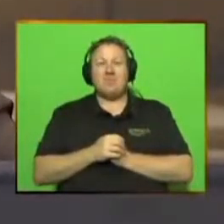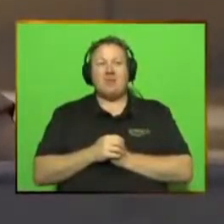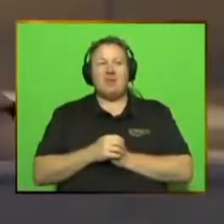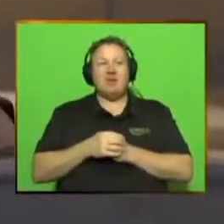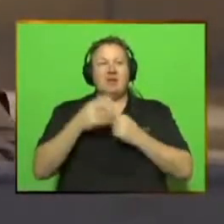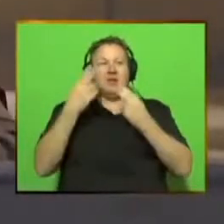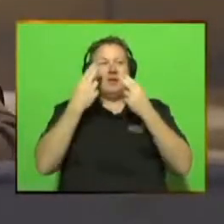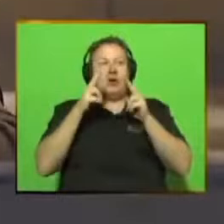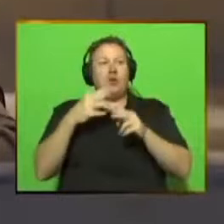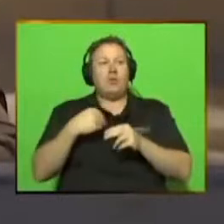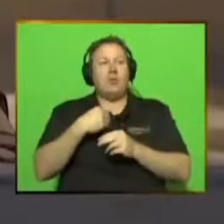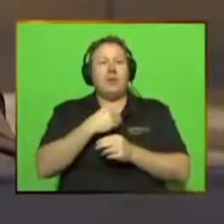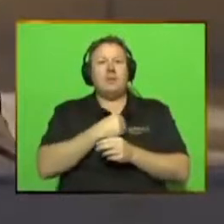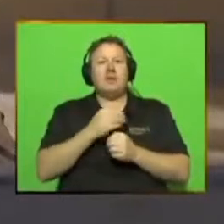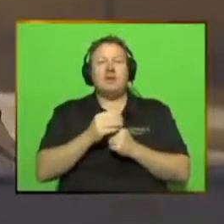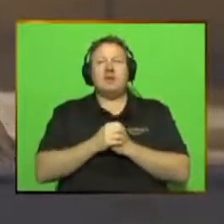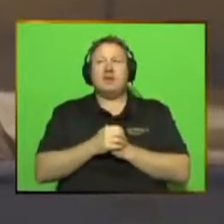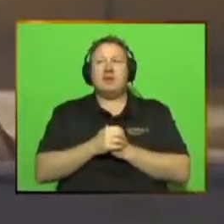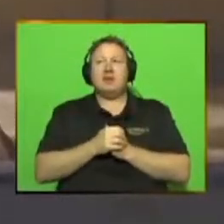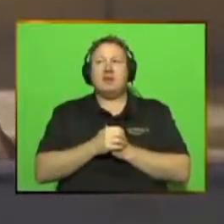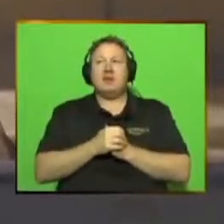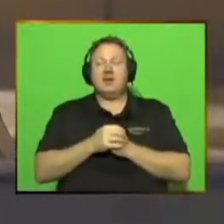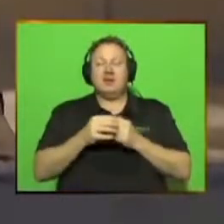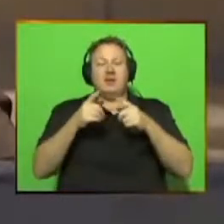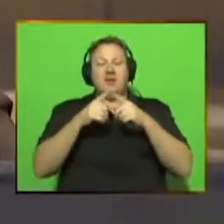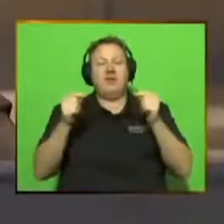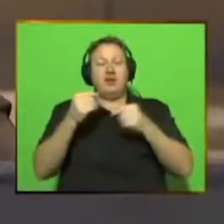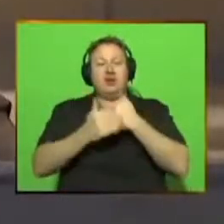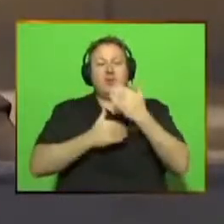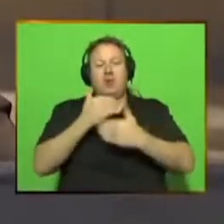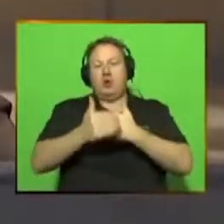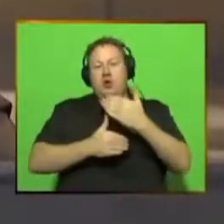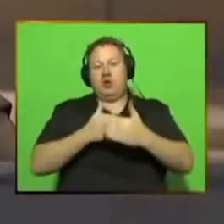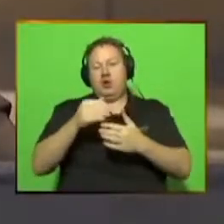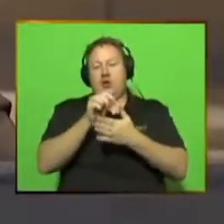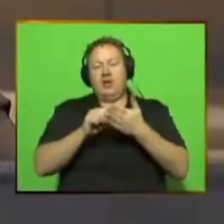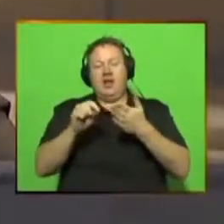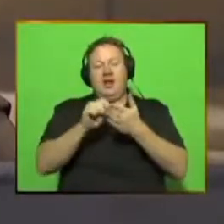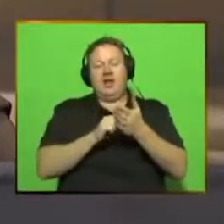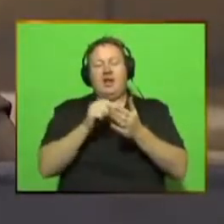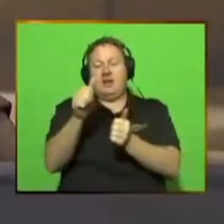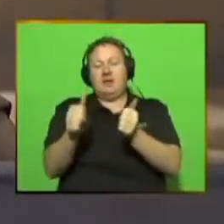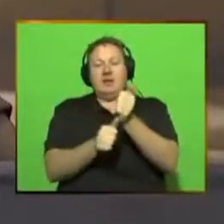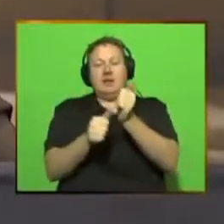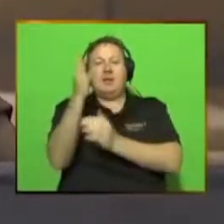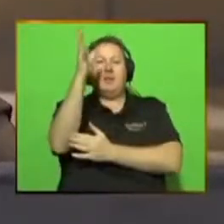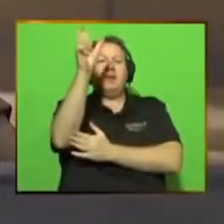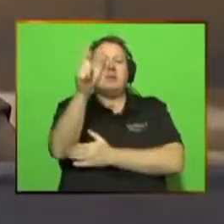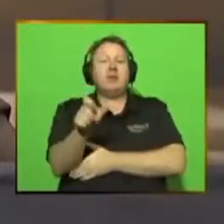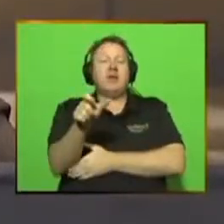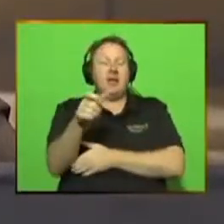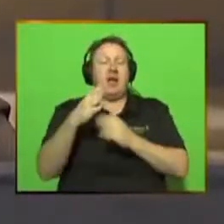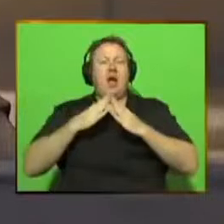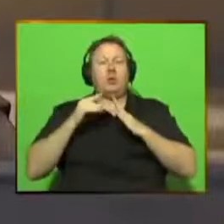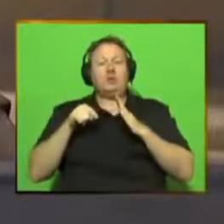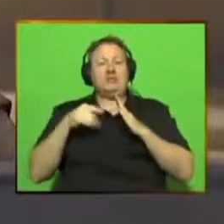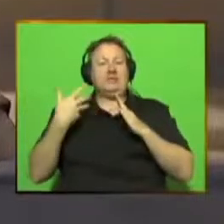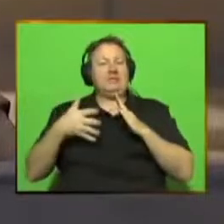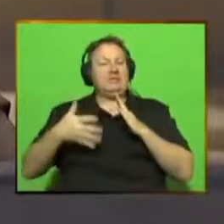Honorable members, we have concluded the proceedings for the election of the Deputy Speaker of the